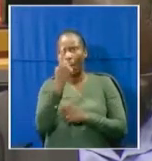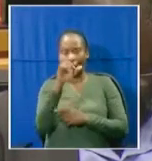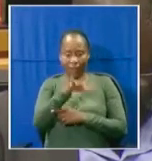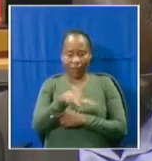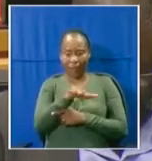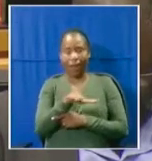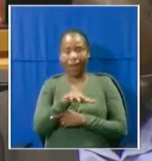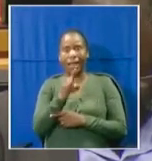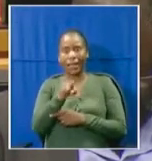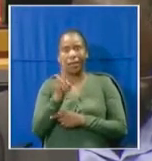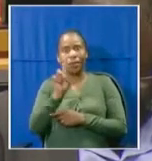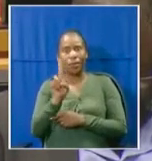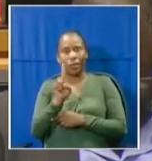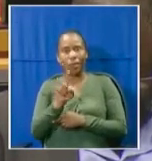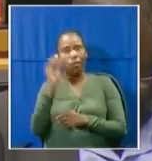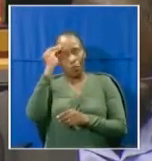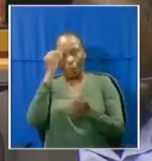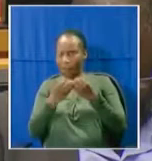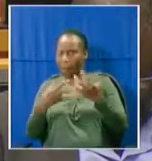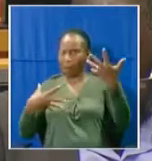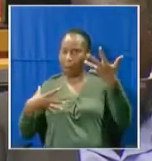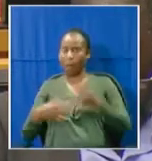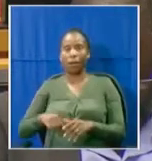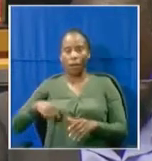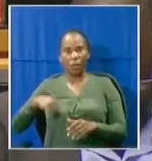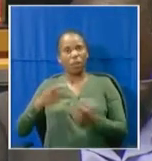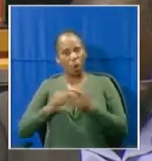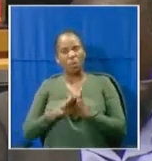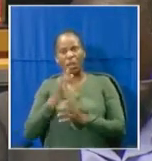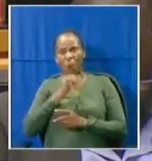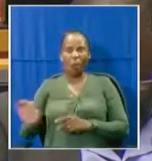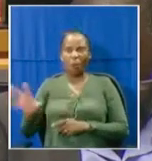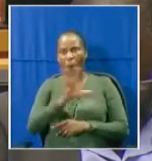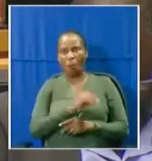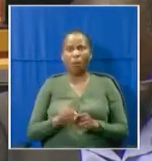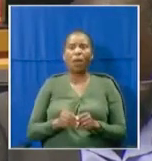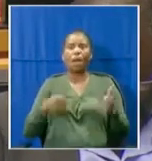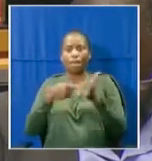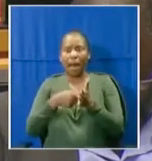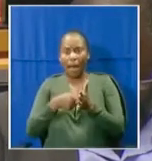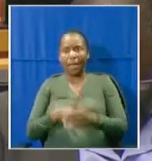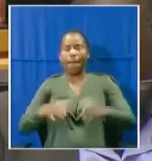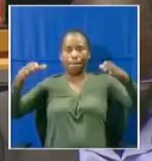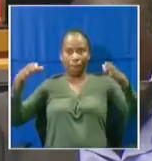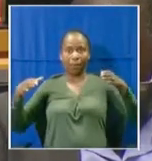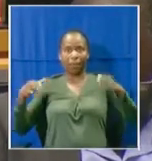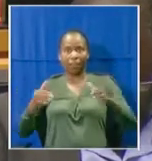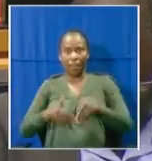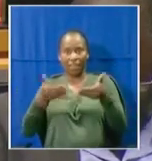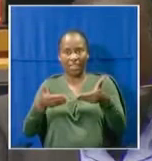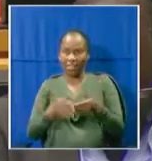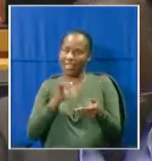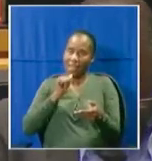is, as we know, many municipalities, in fact, all buy their bulk services, whether it is water or electricity, from